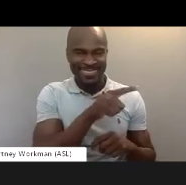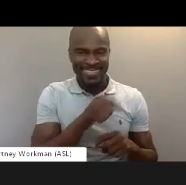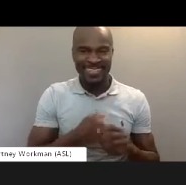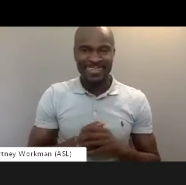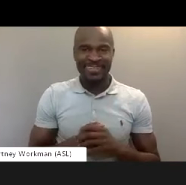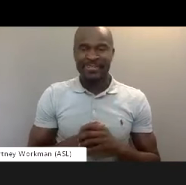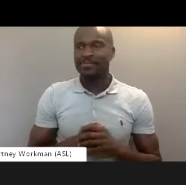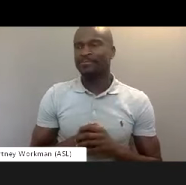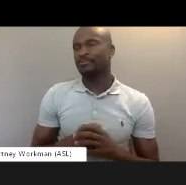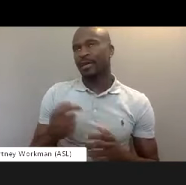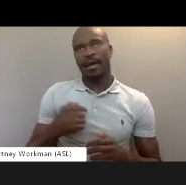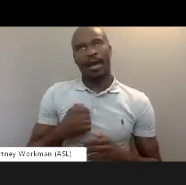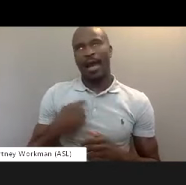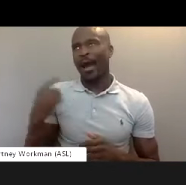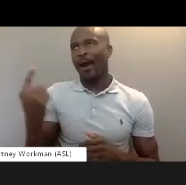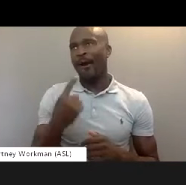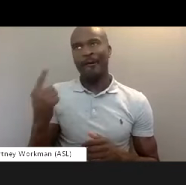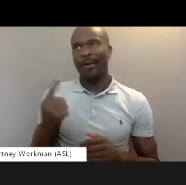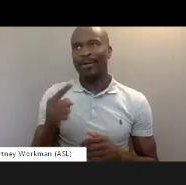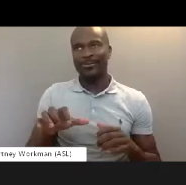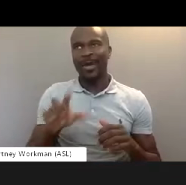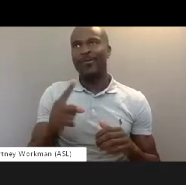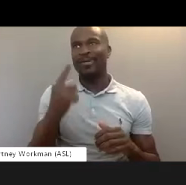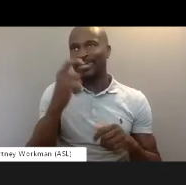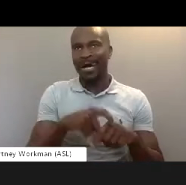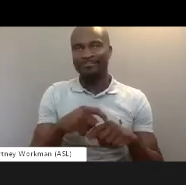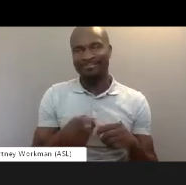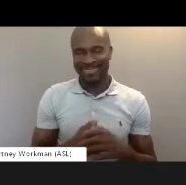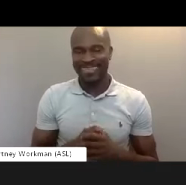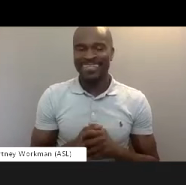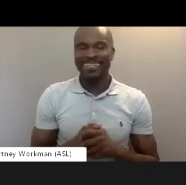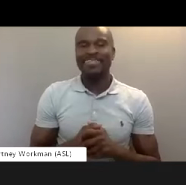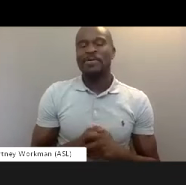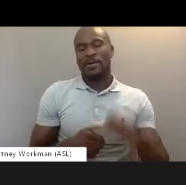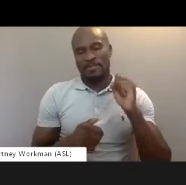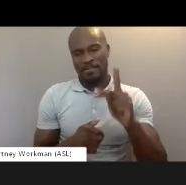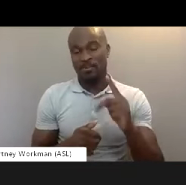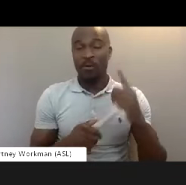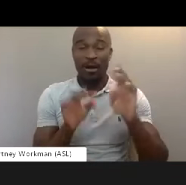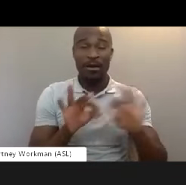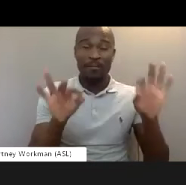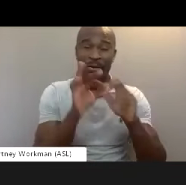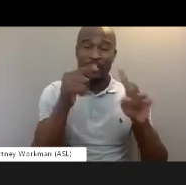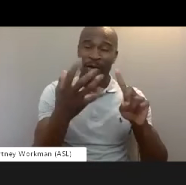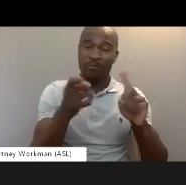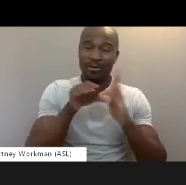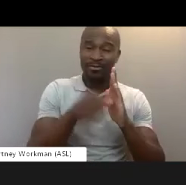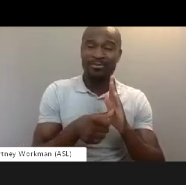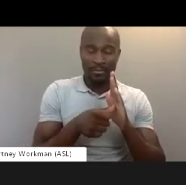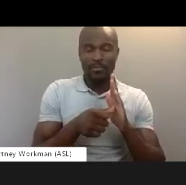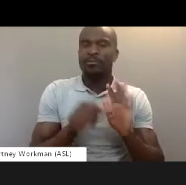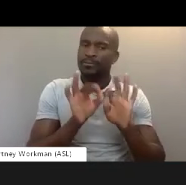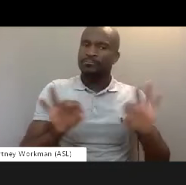I always do that at least once per presentation. One of my really big takeaways is really making sure that we are training